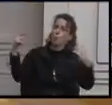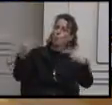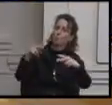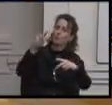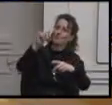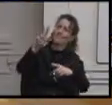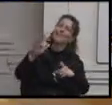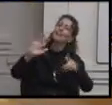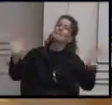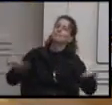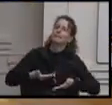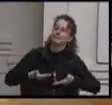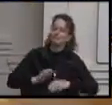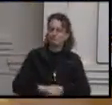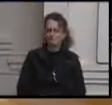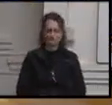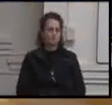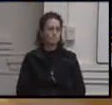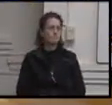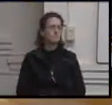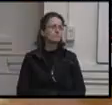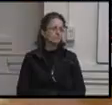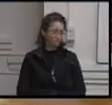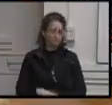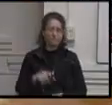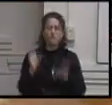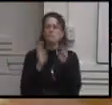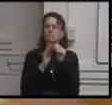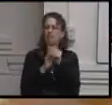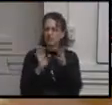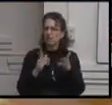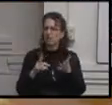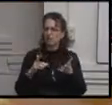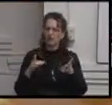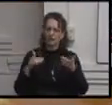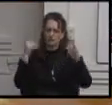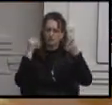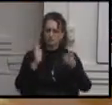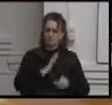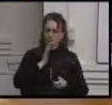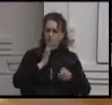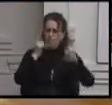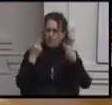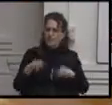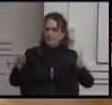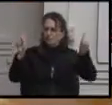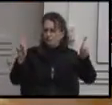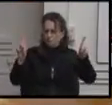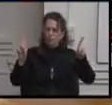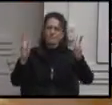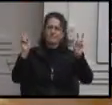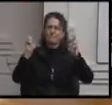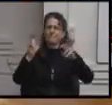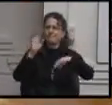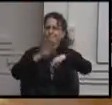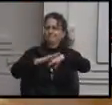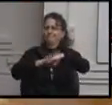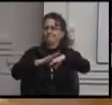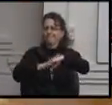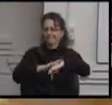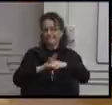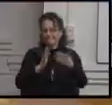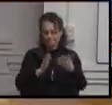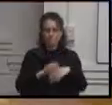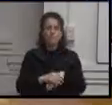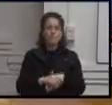that the meeting has been officially warned because we convened at 5:30 and went into